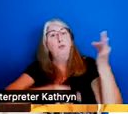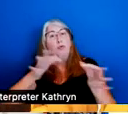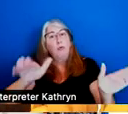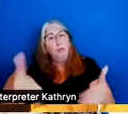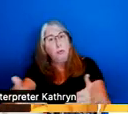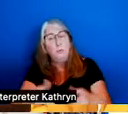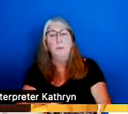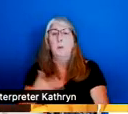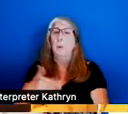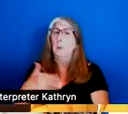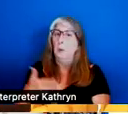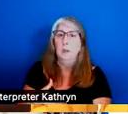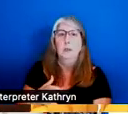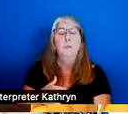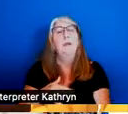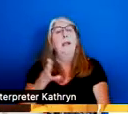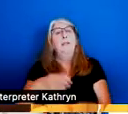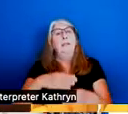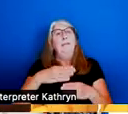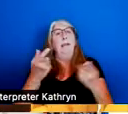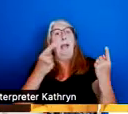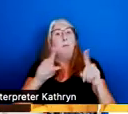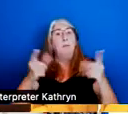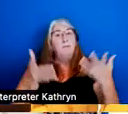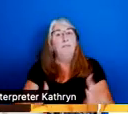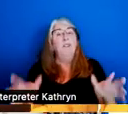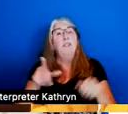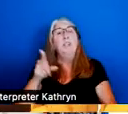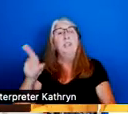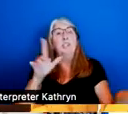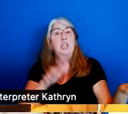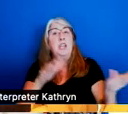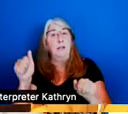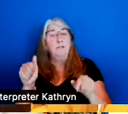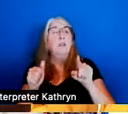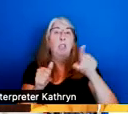But it was a moment where at the end of the day, she left that courtroom heard.